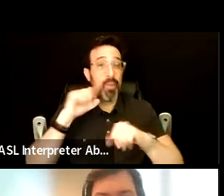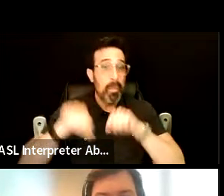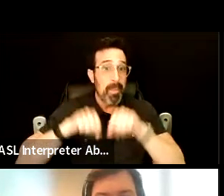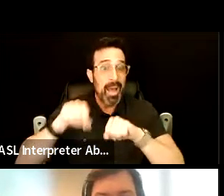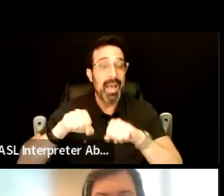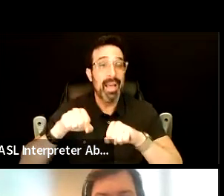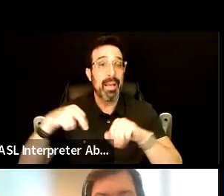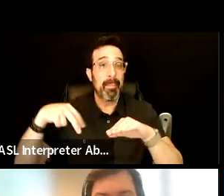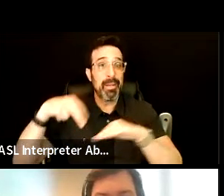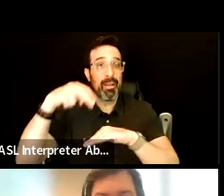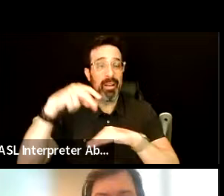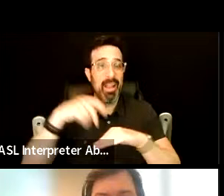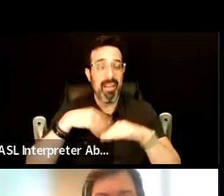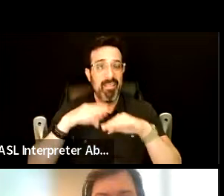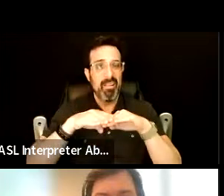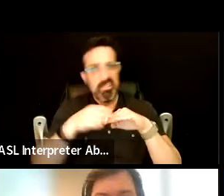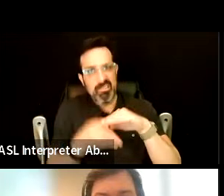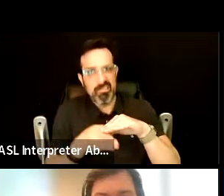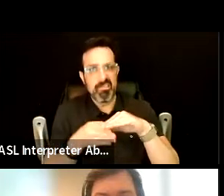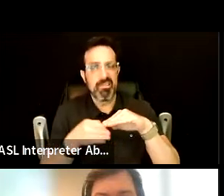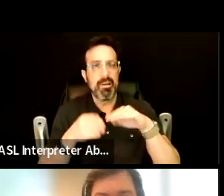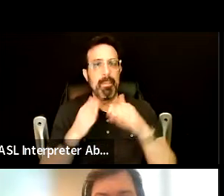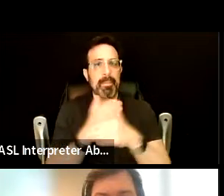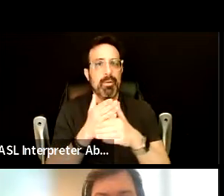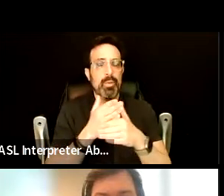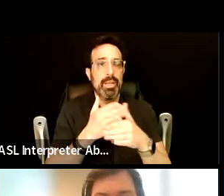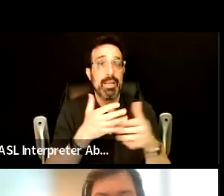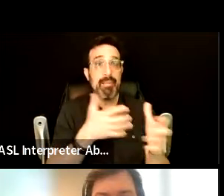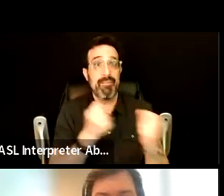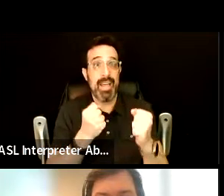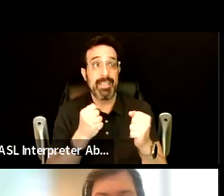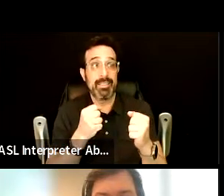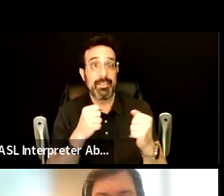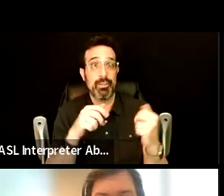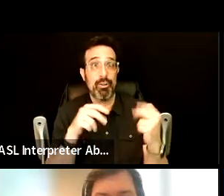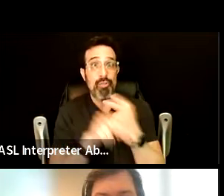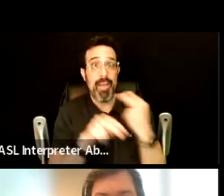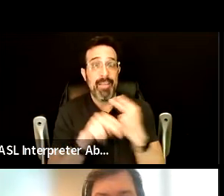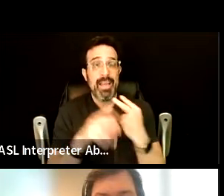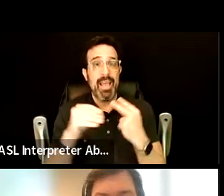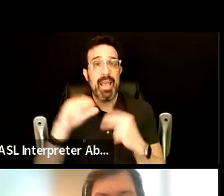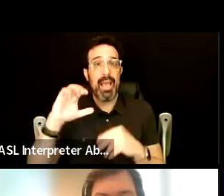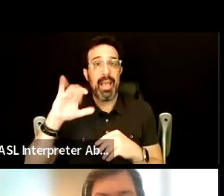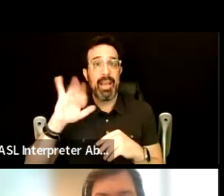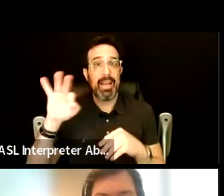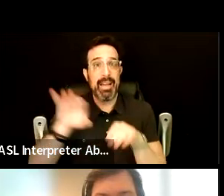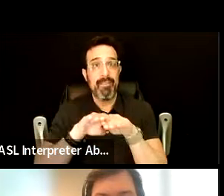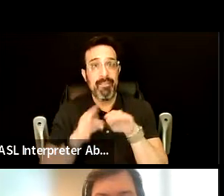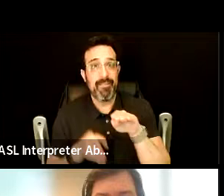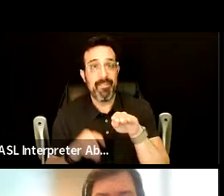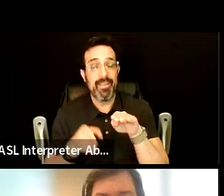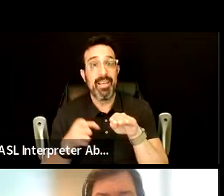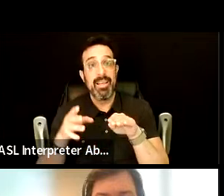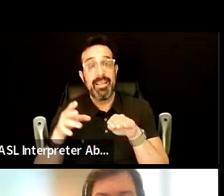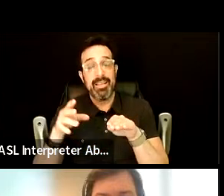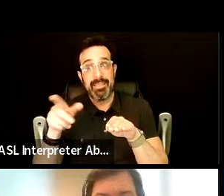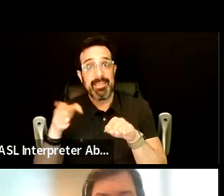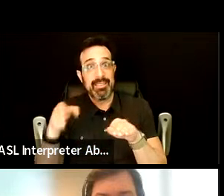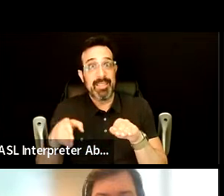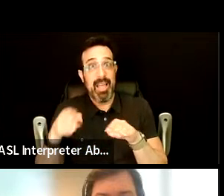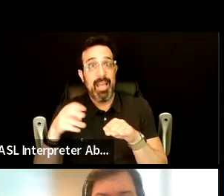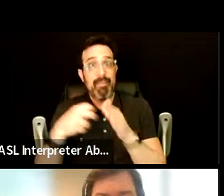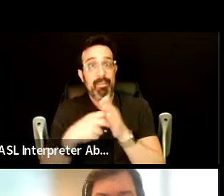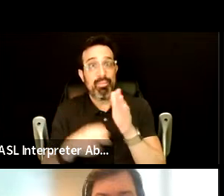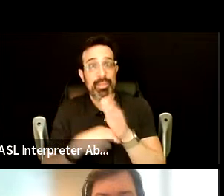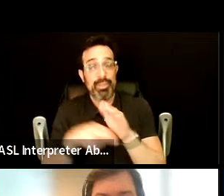pedestrians has very abrupt edges between fast moving traffic and the cliff edge that is the side of the bridge. And so making sure that